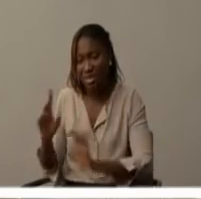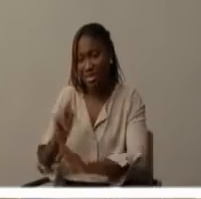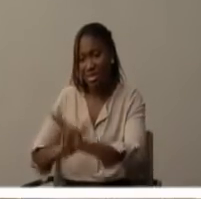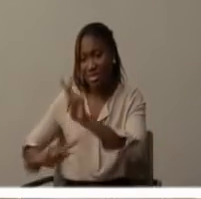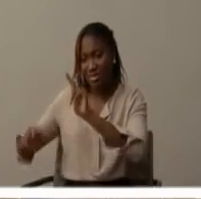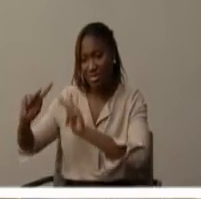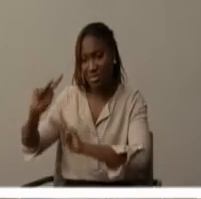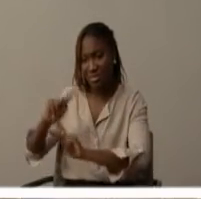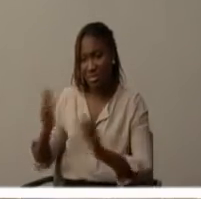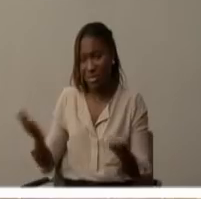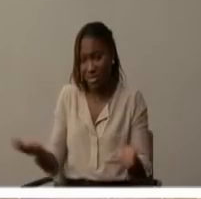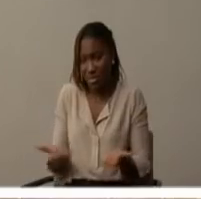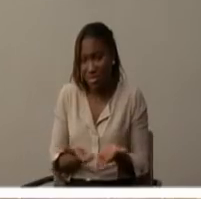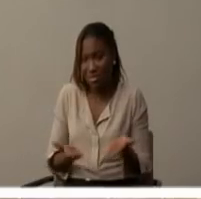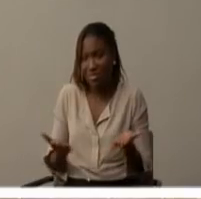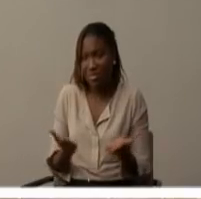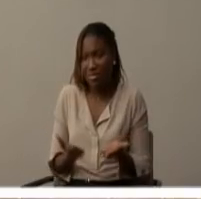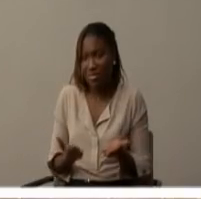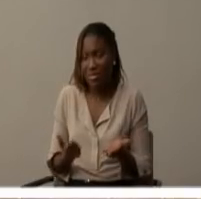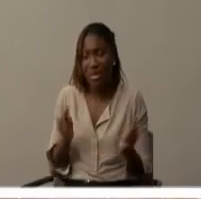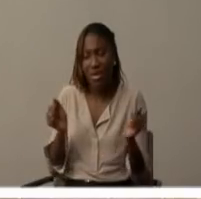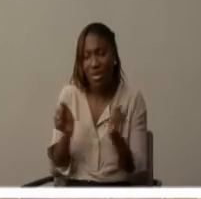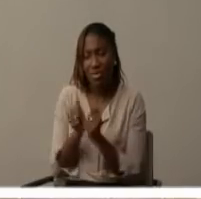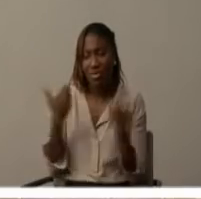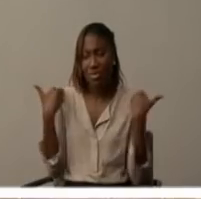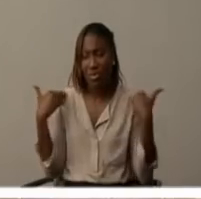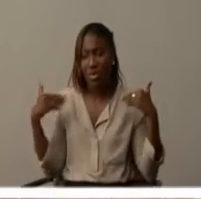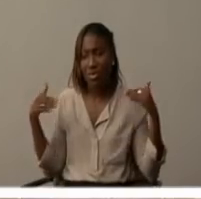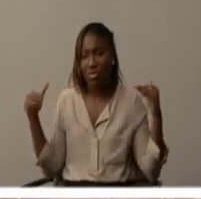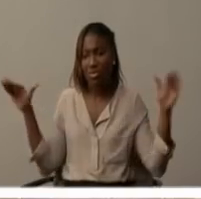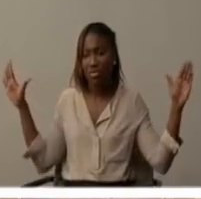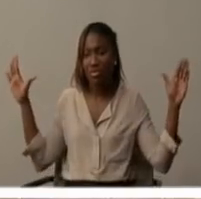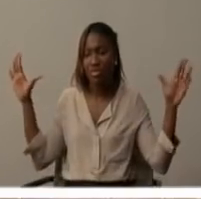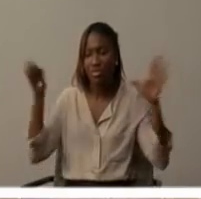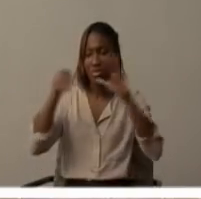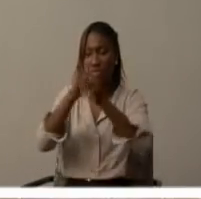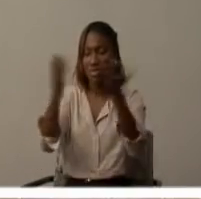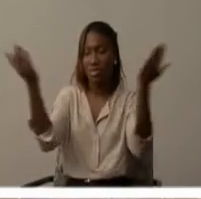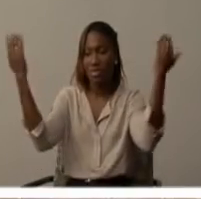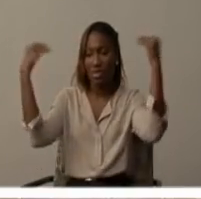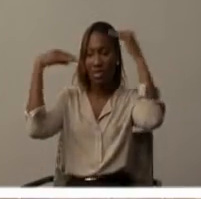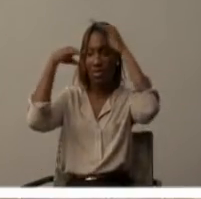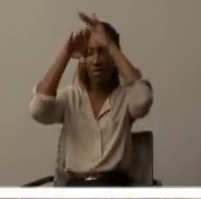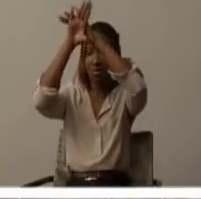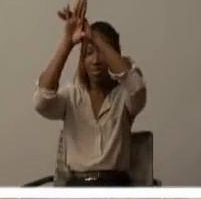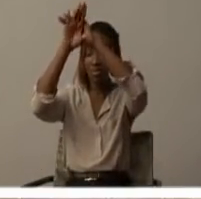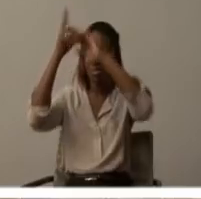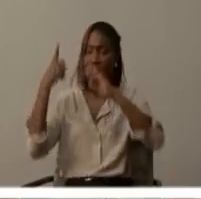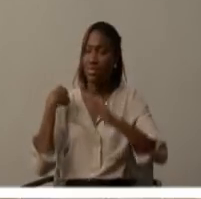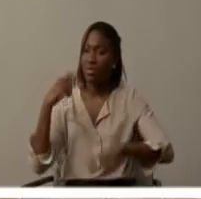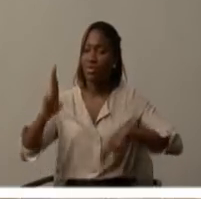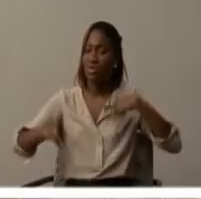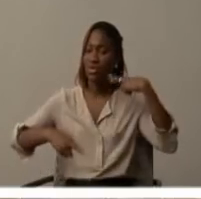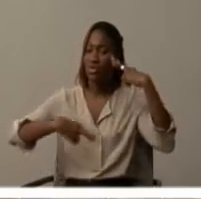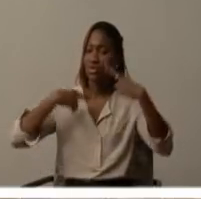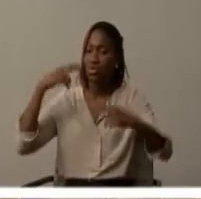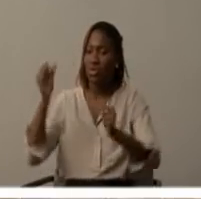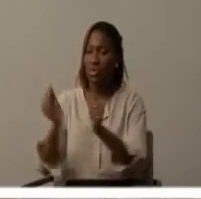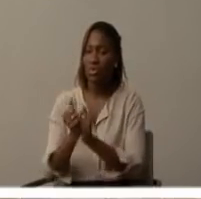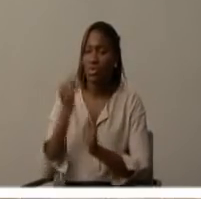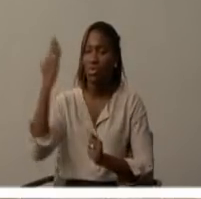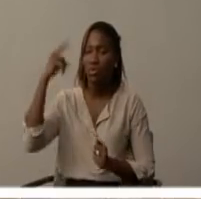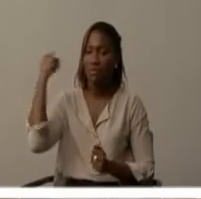to new life. And through him, the host of angels adores your majesty and rejoices in your presence forever.